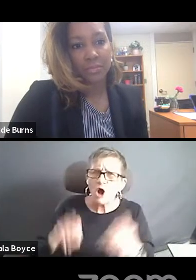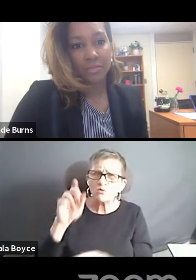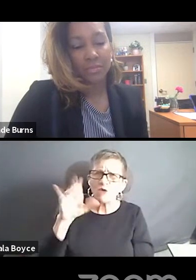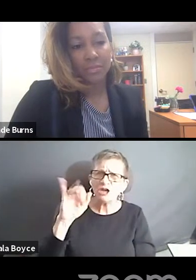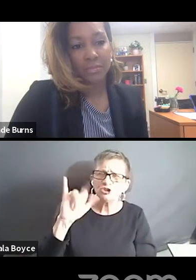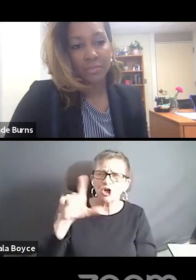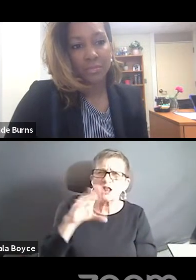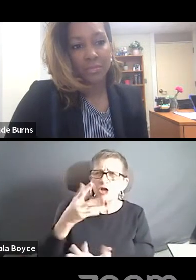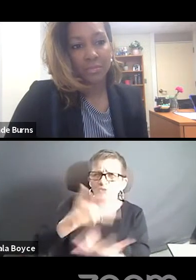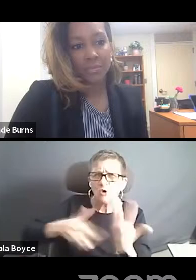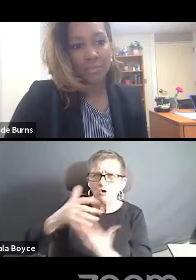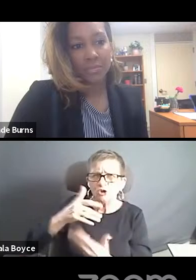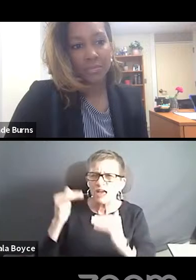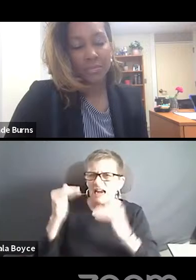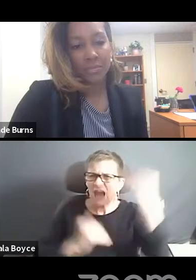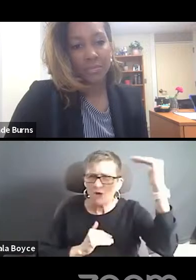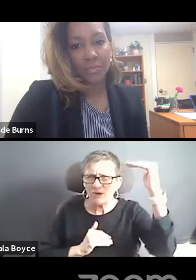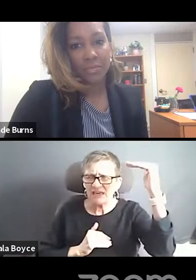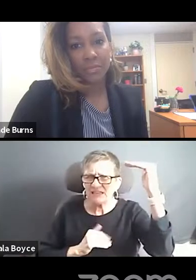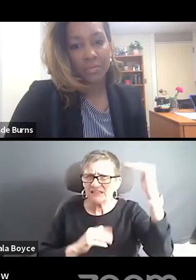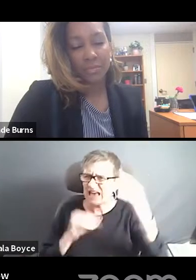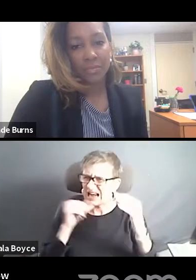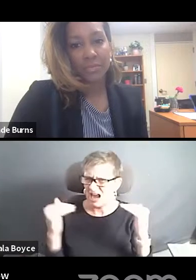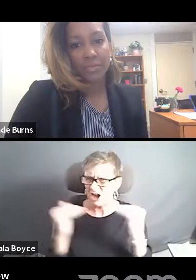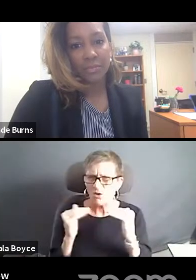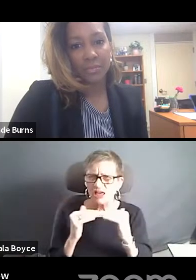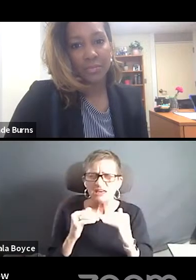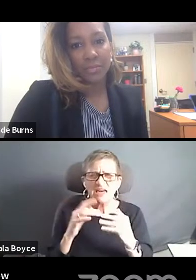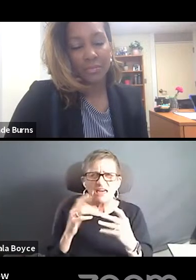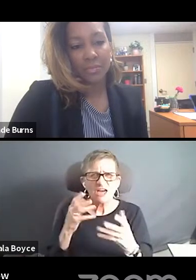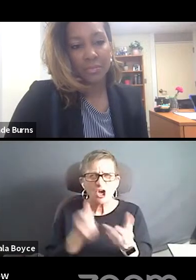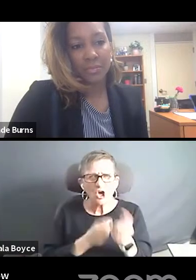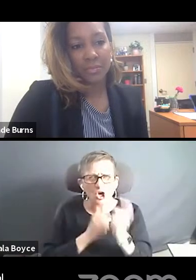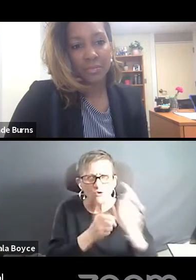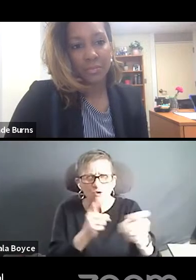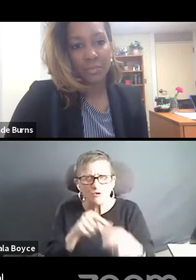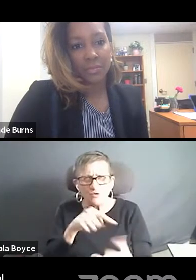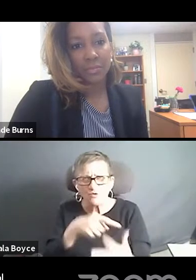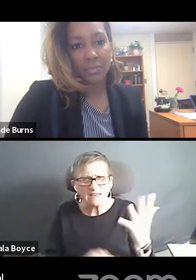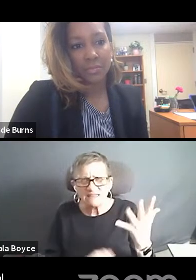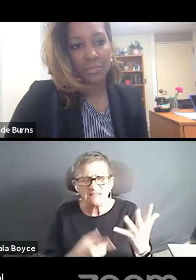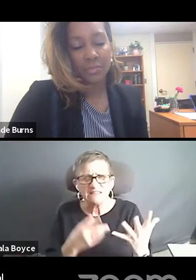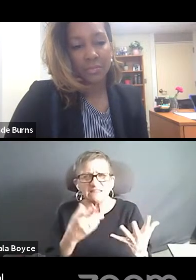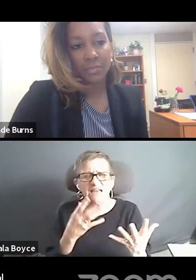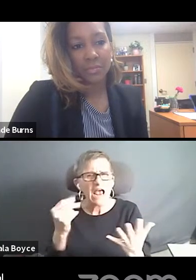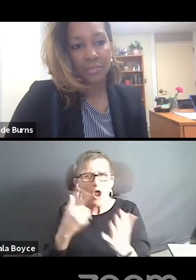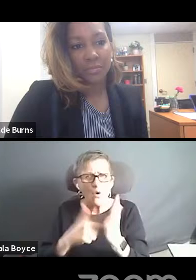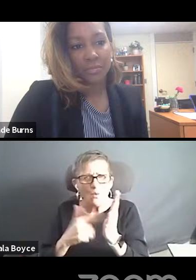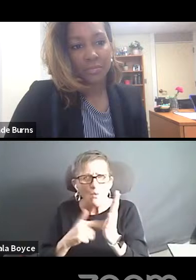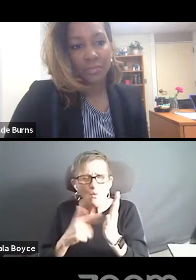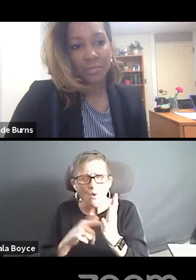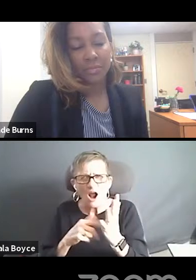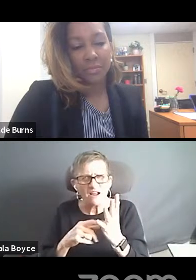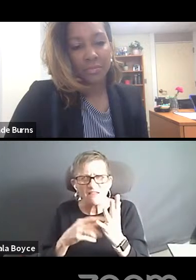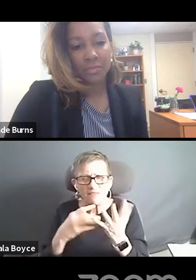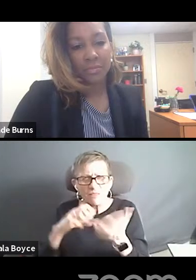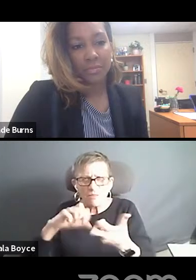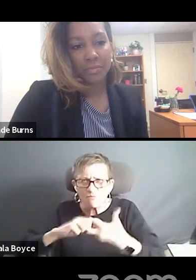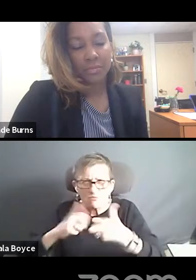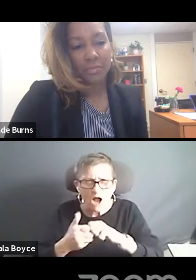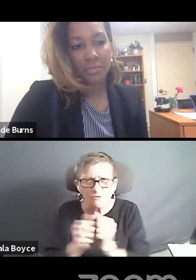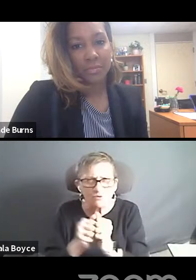inequities and inequalities contribute to these social determinants or contributors? And what are the implications of those here?